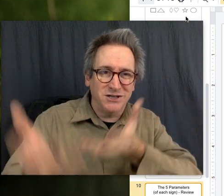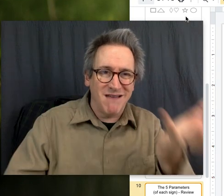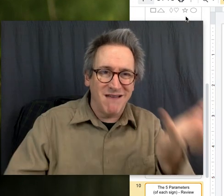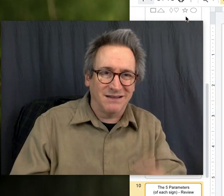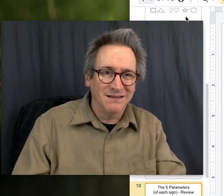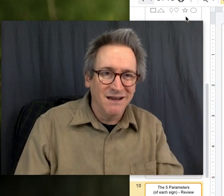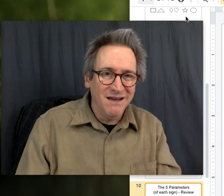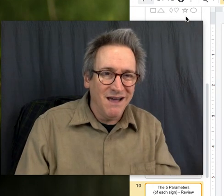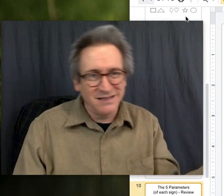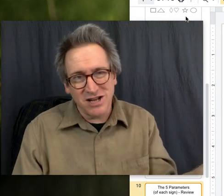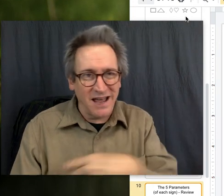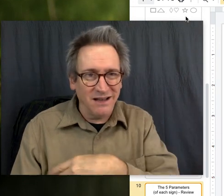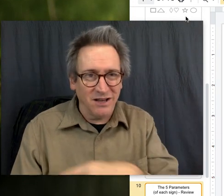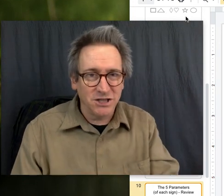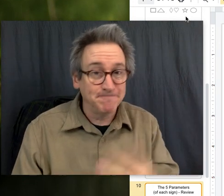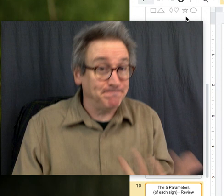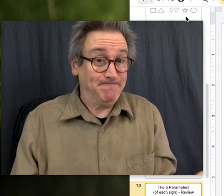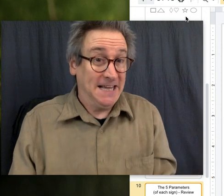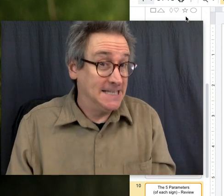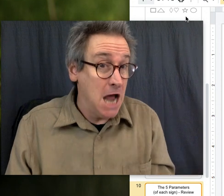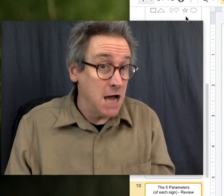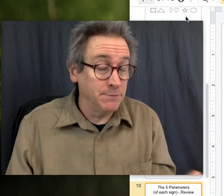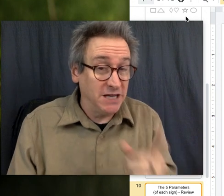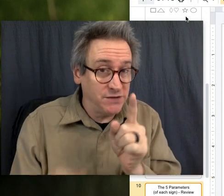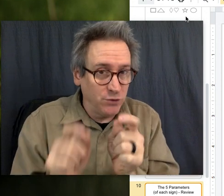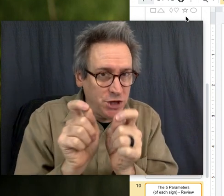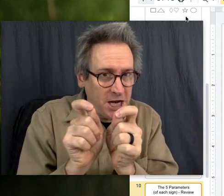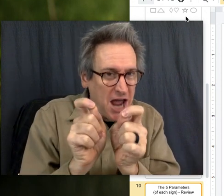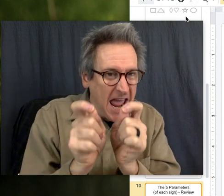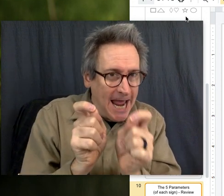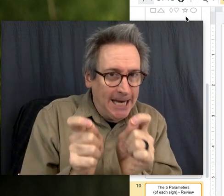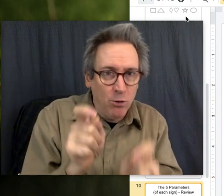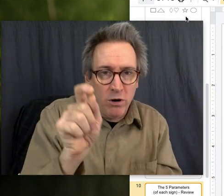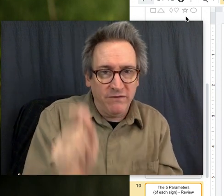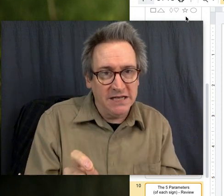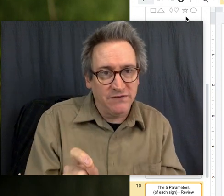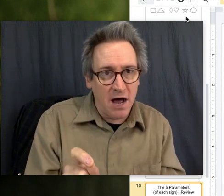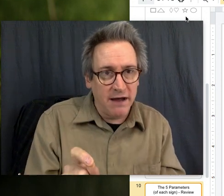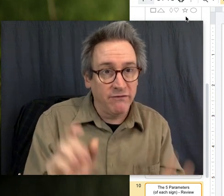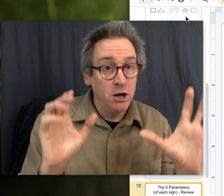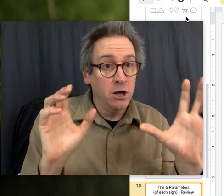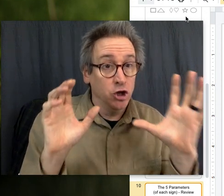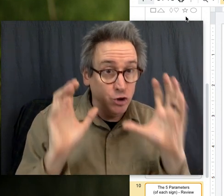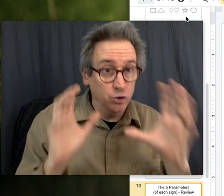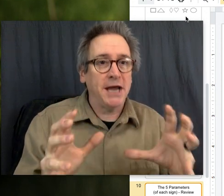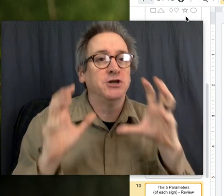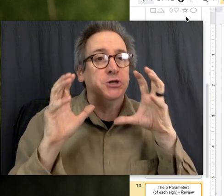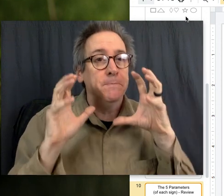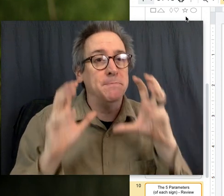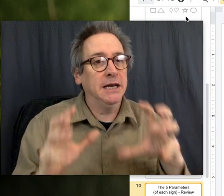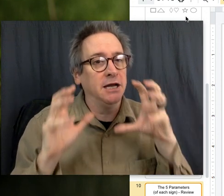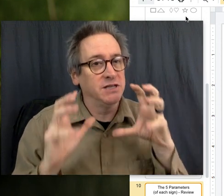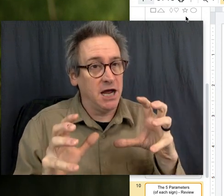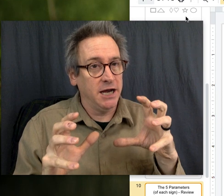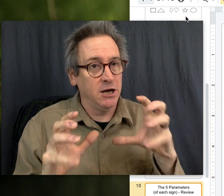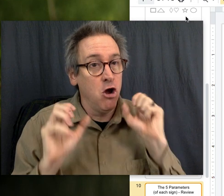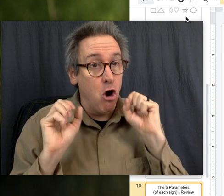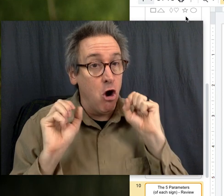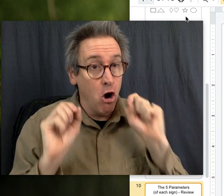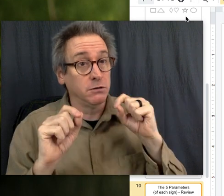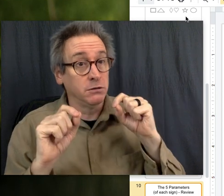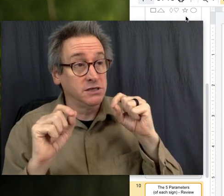language in that? It's just English. It's not, because if you change any one of these 5, you change the meaning of the